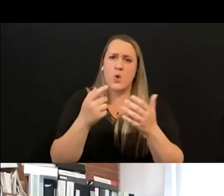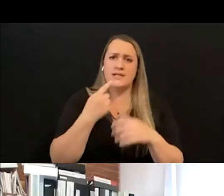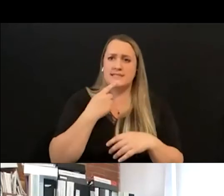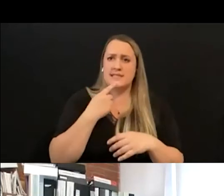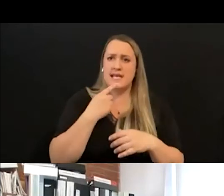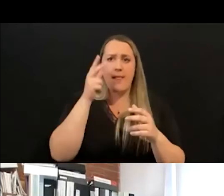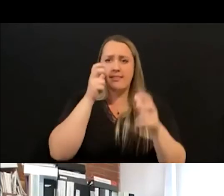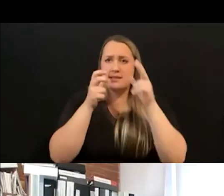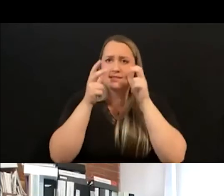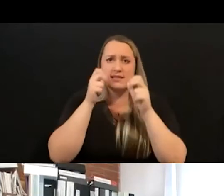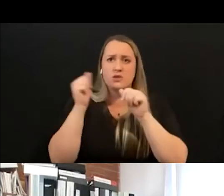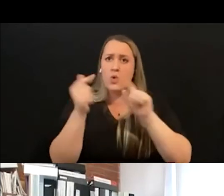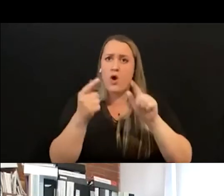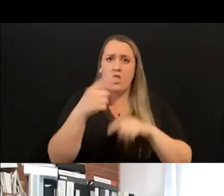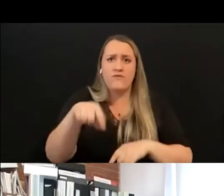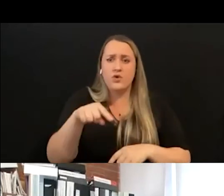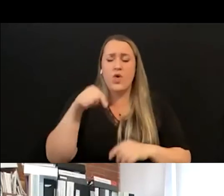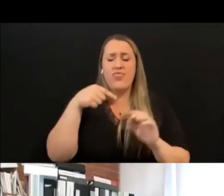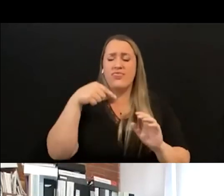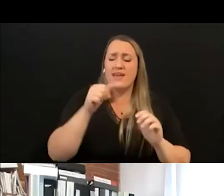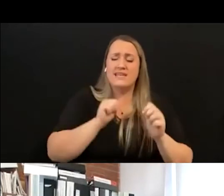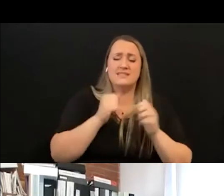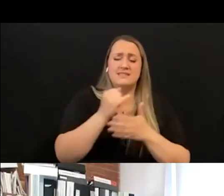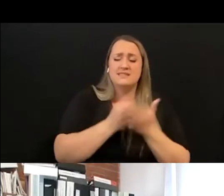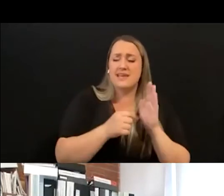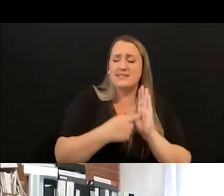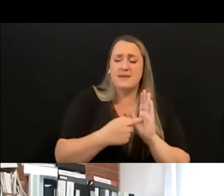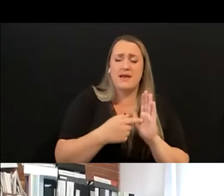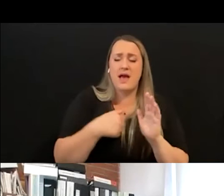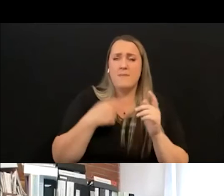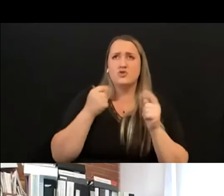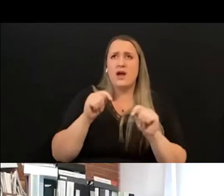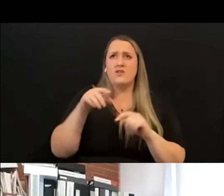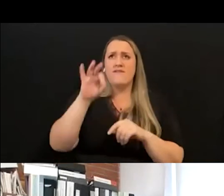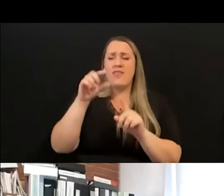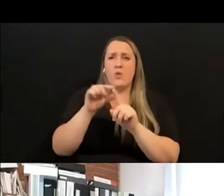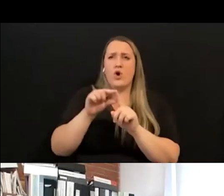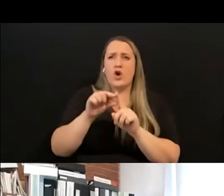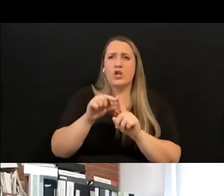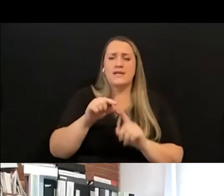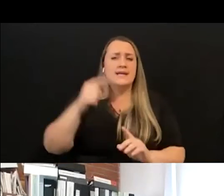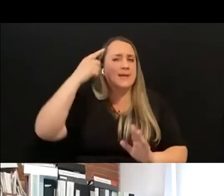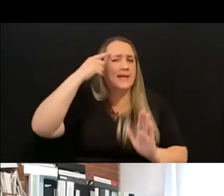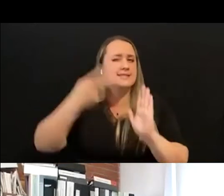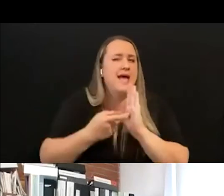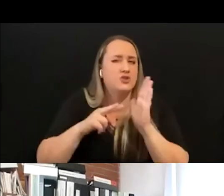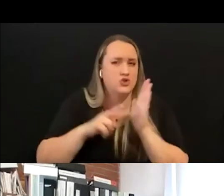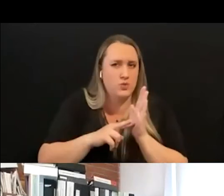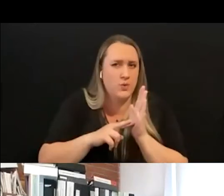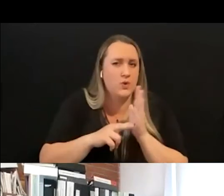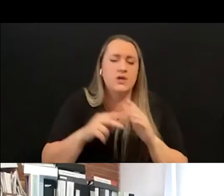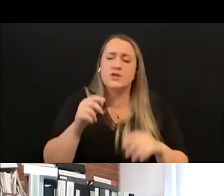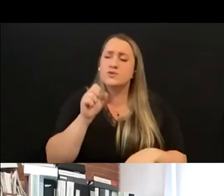you, this exhibit sounds so, I was trying to find the word I was looking for, and the word is intentional. It's just so